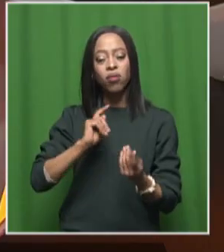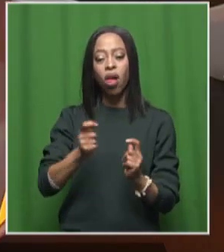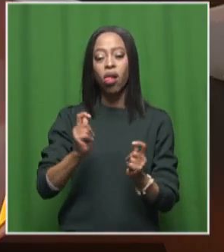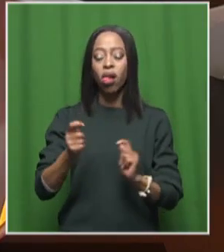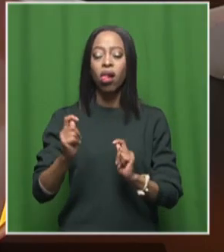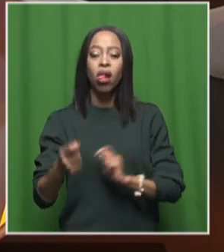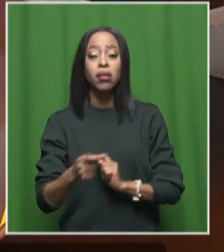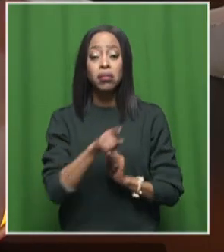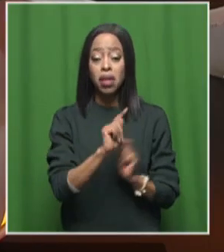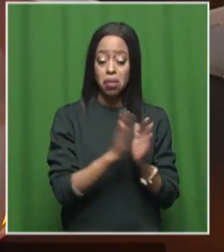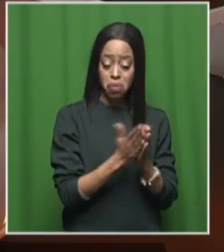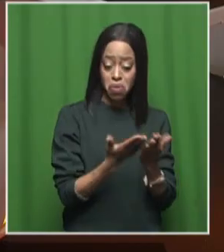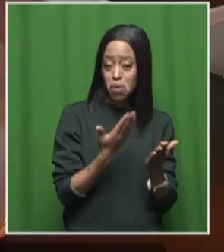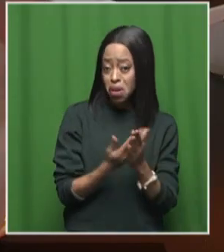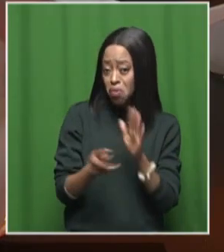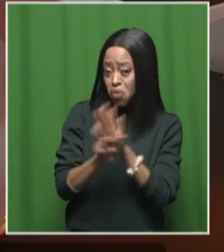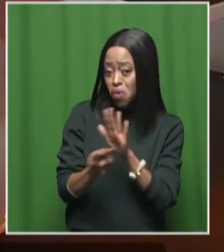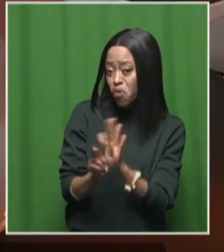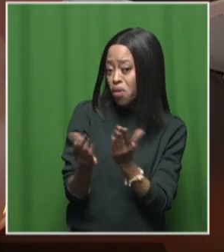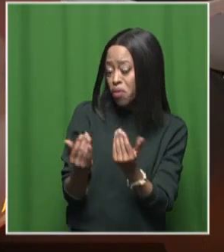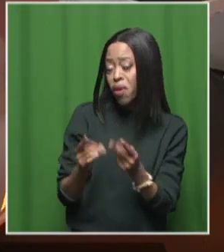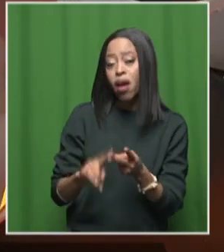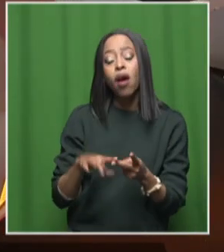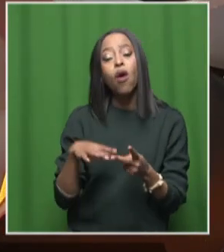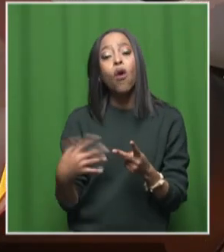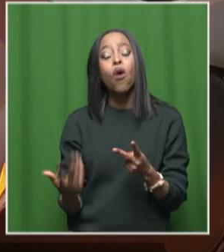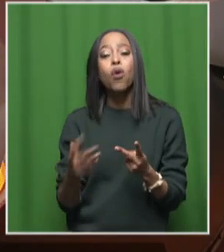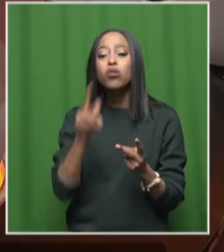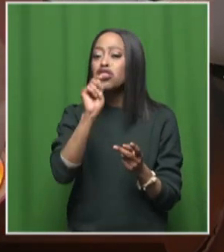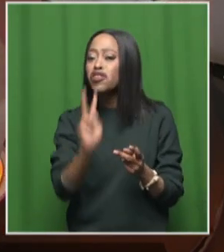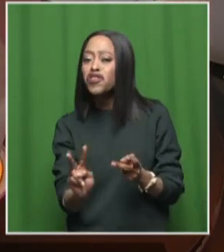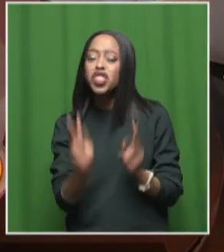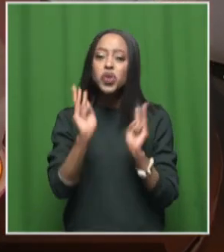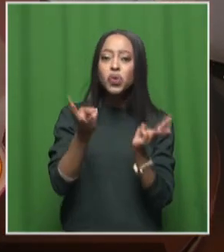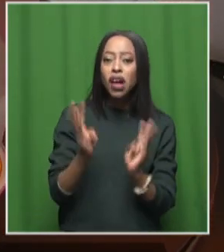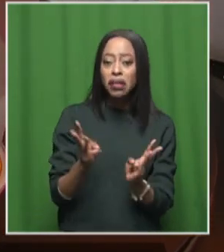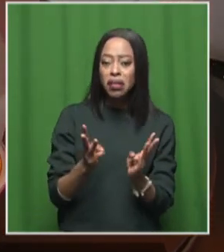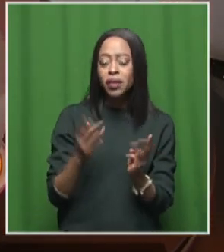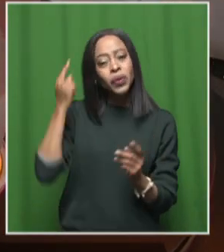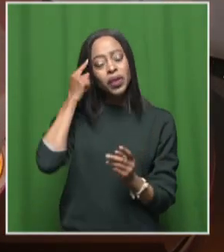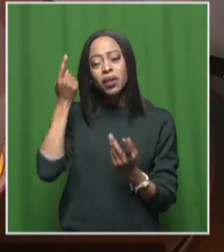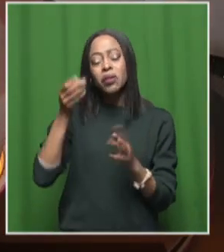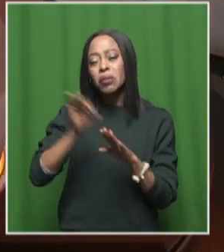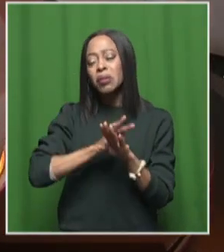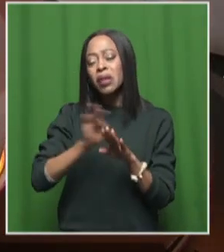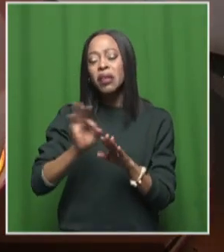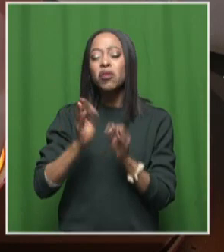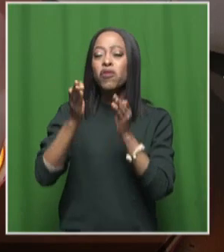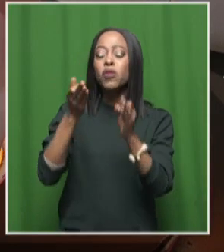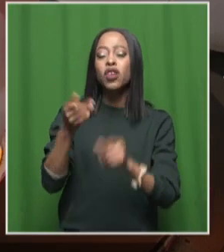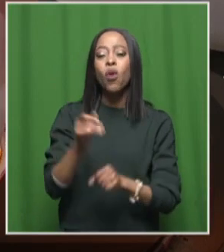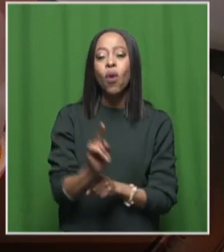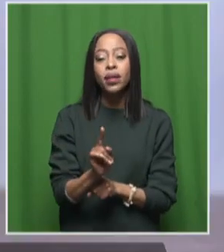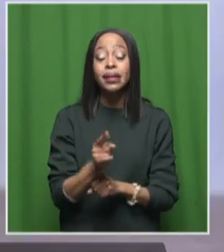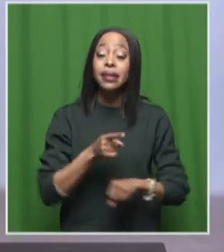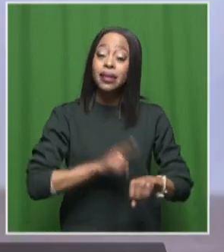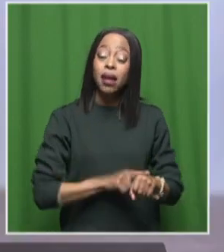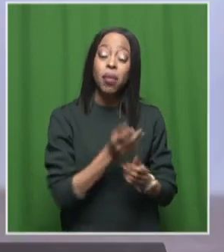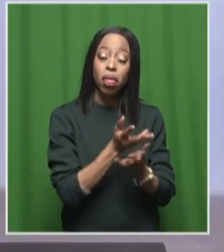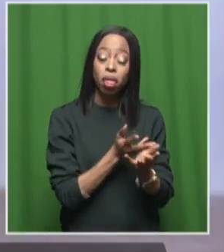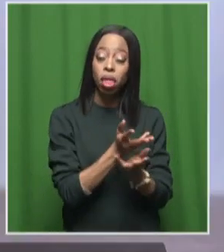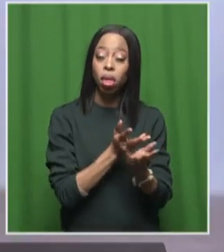we expect it to become a documentary? Can we also expect it to come to the screens? What are your future plans with this as well? I think at the time I kept engaging quite